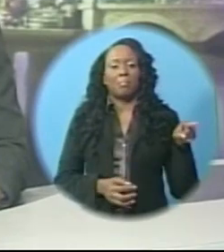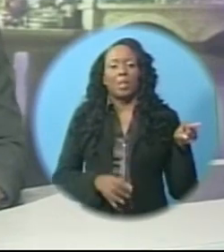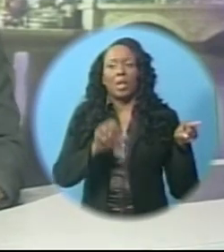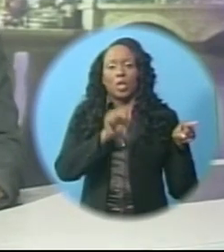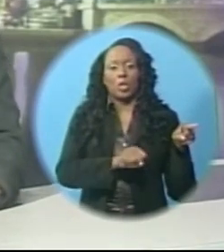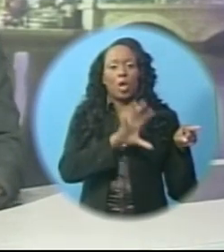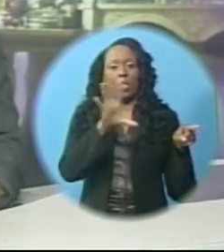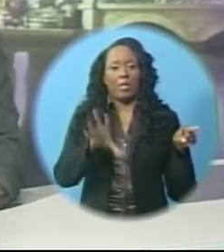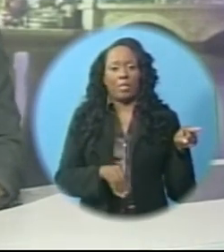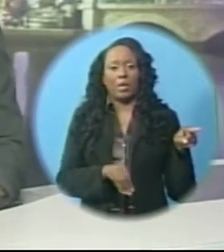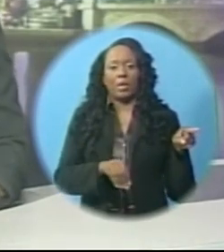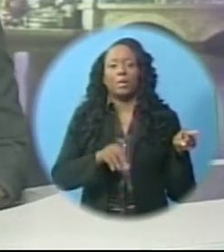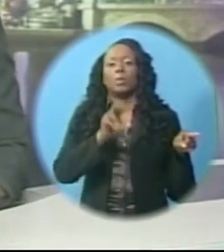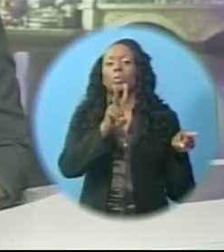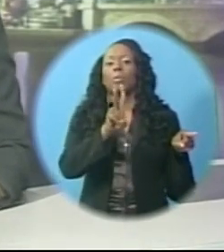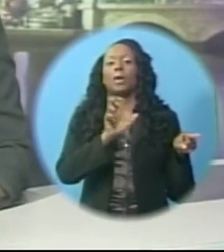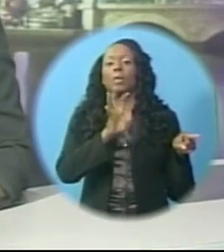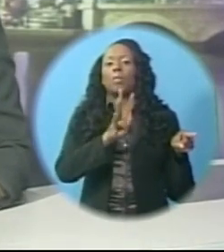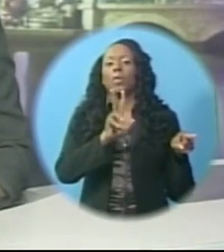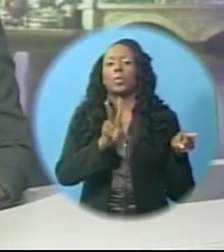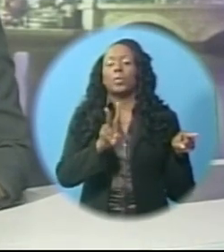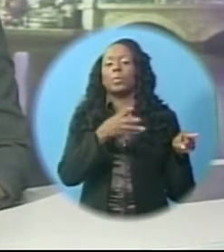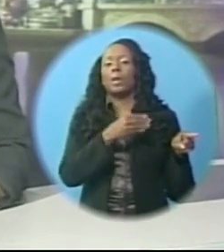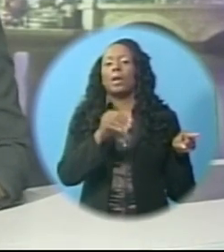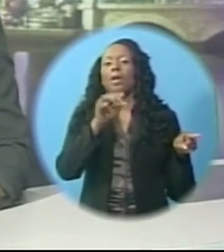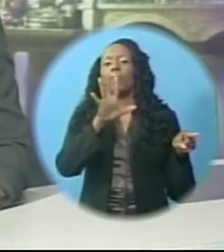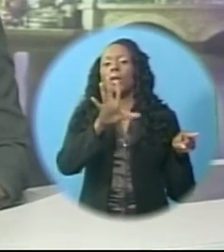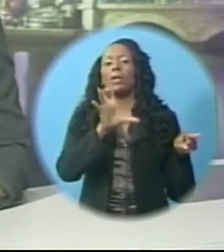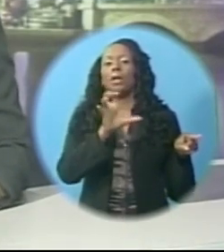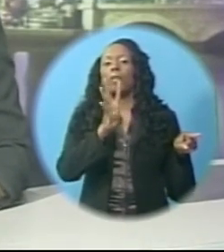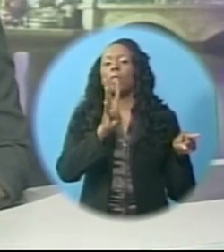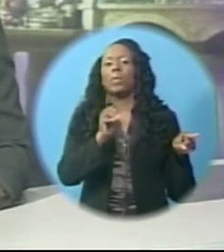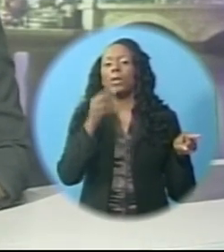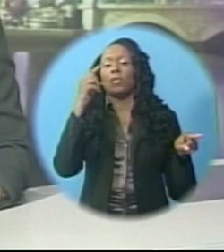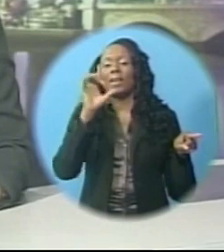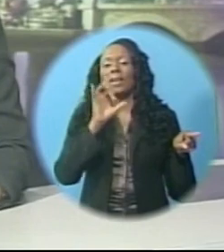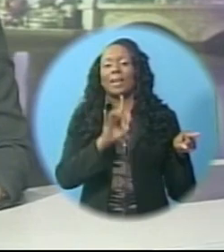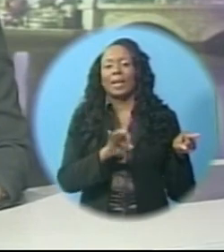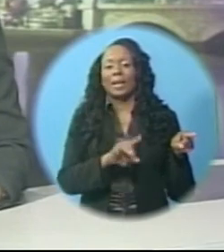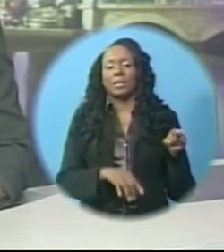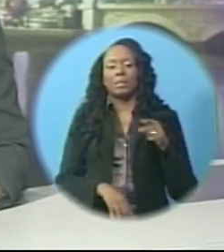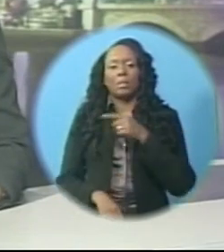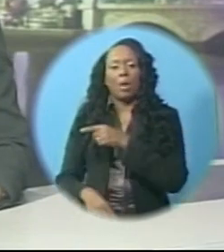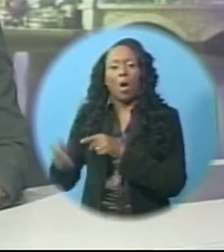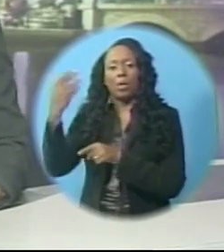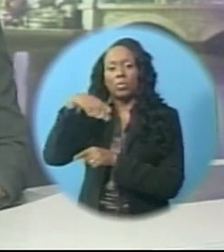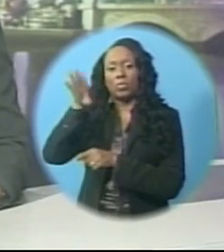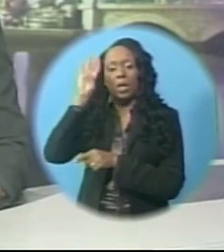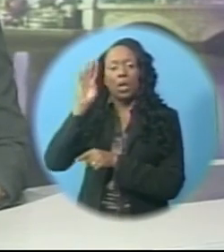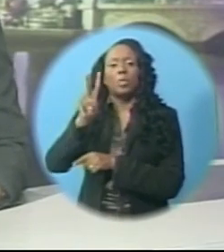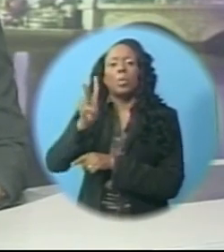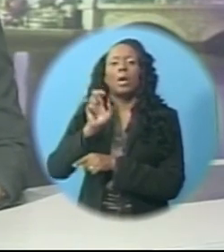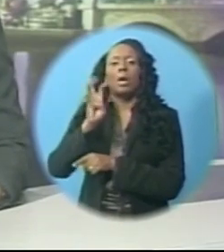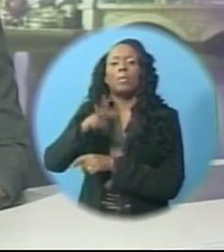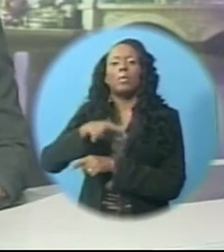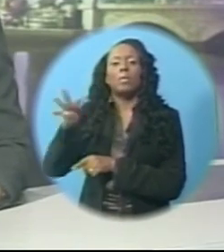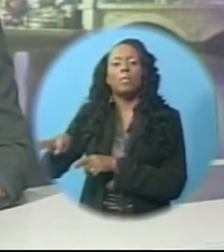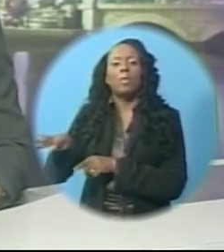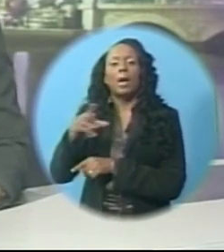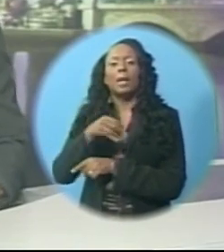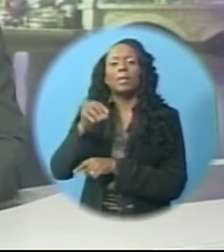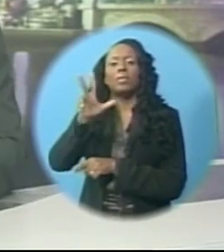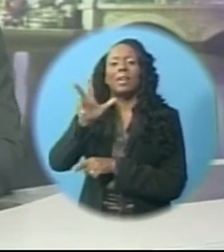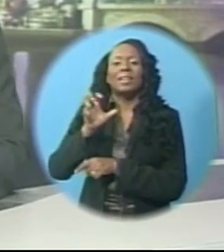And a reminder of scores of the match: South Africa 242 and 540 for 8 declared. Australia 244 and